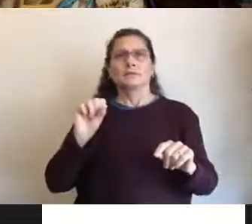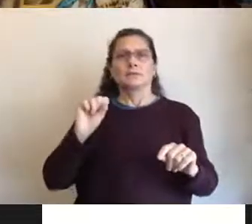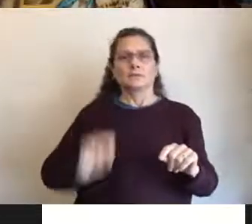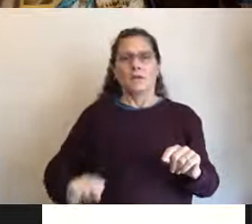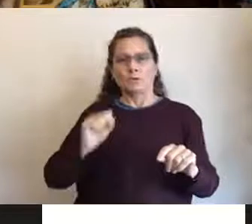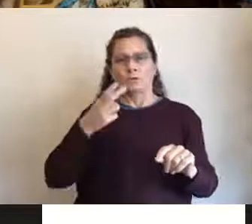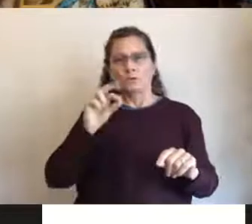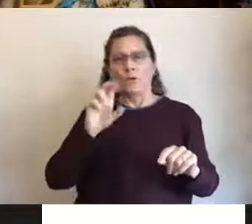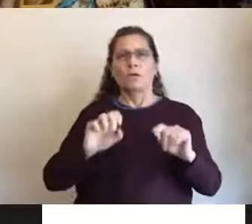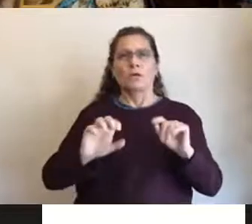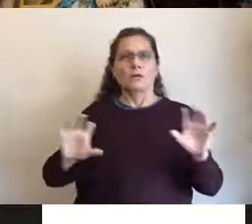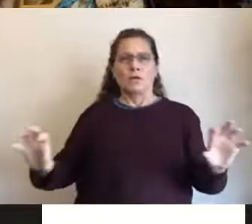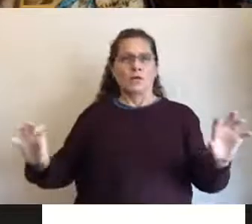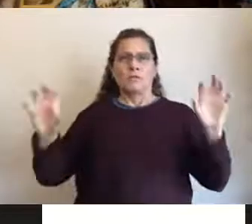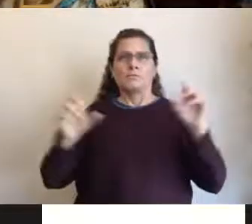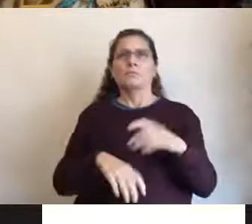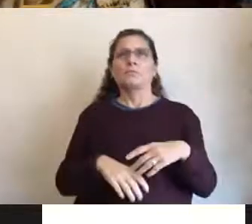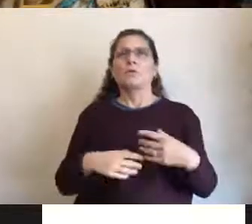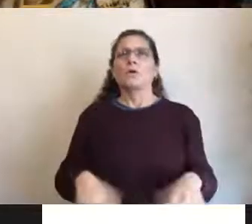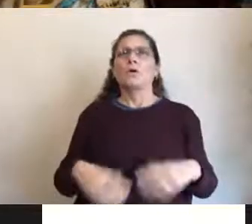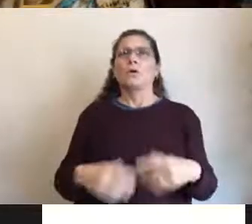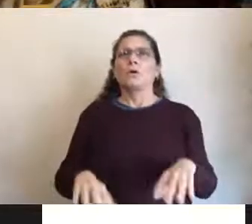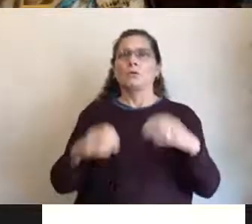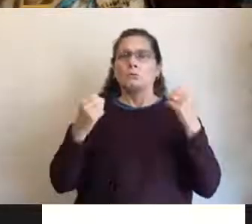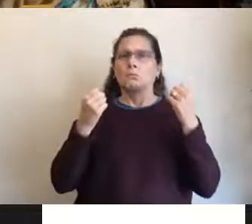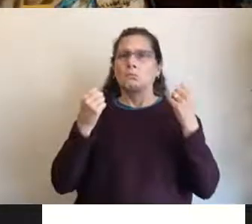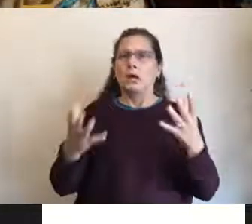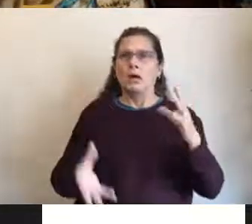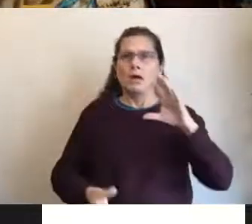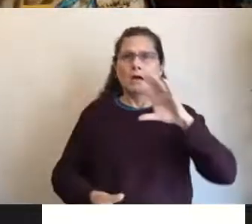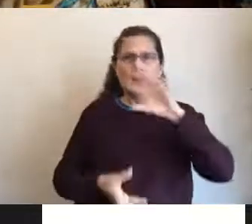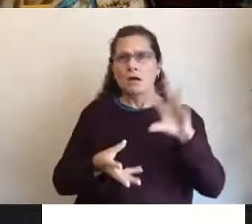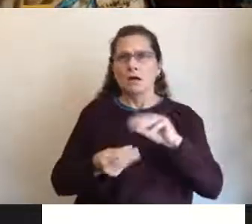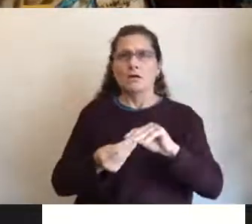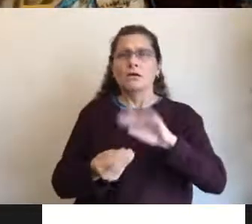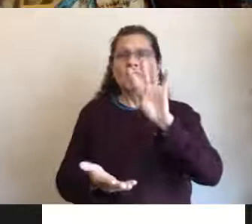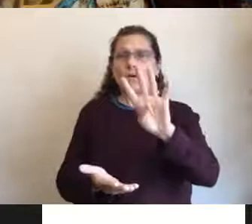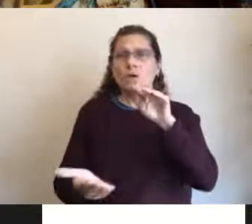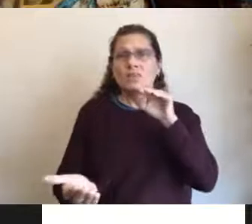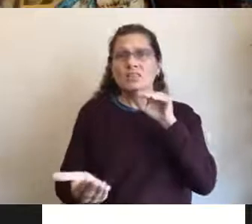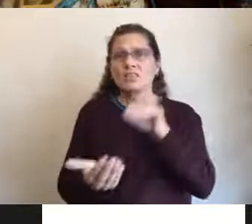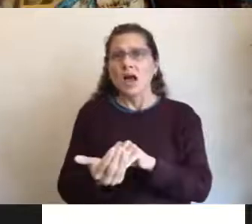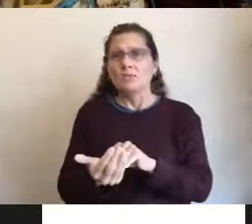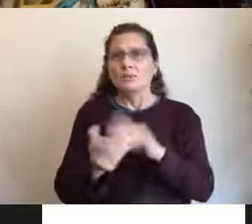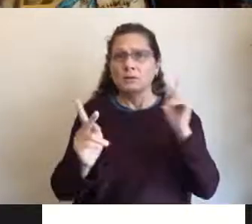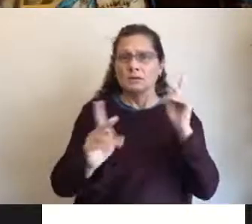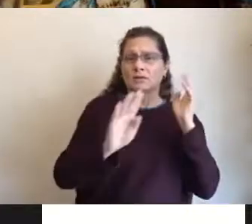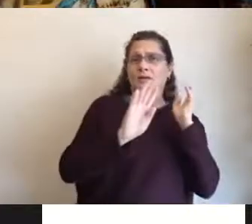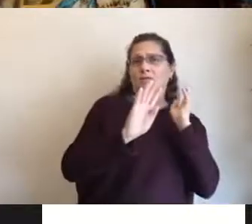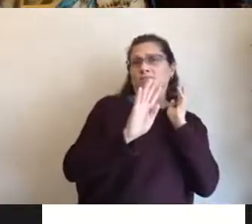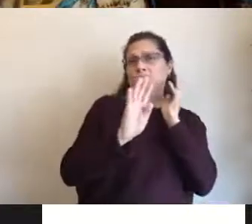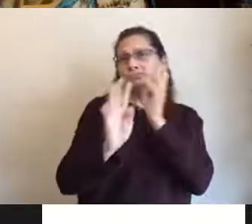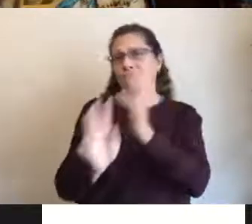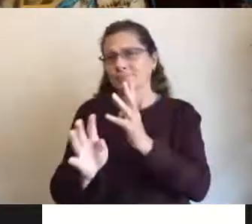were 547. So we cracked 4,000 among these sites to bring our Milwaukee total this week to